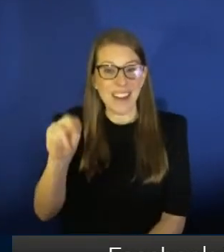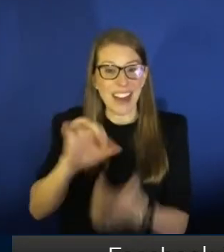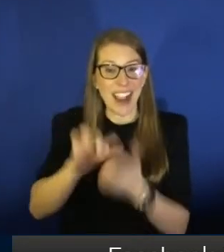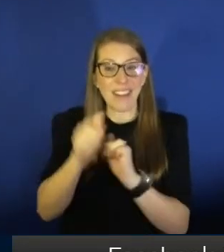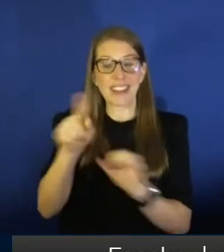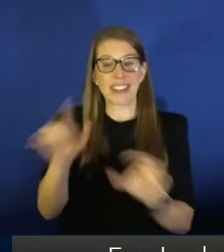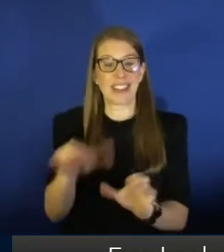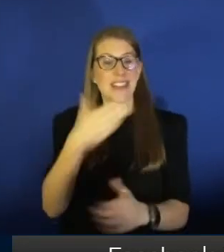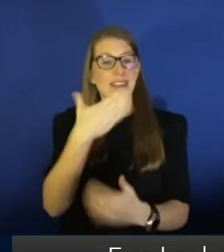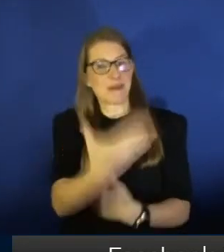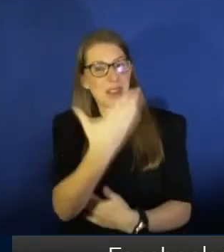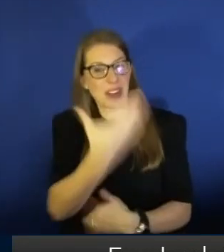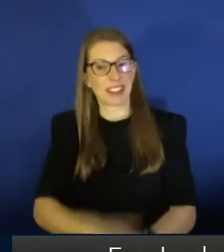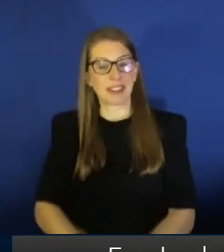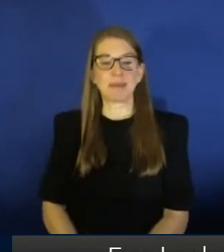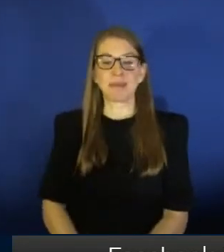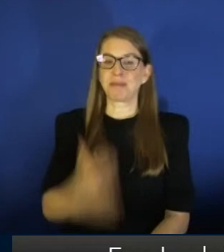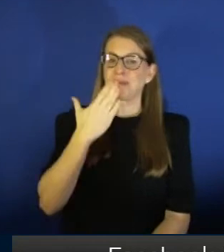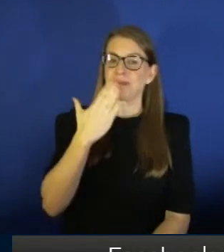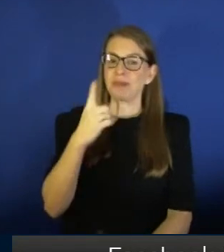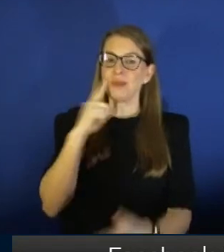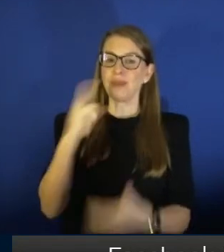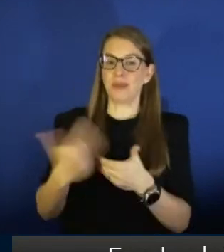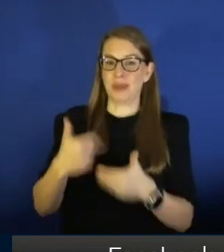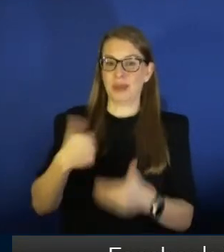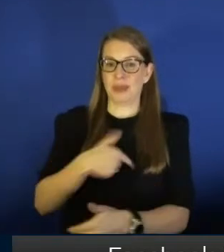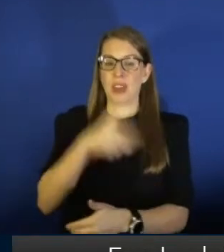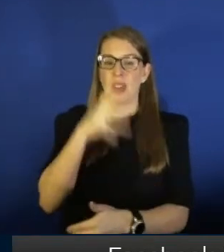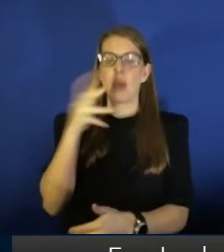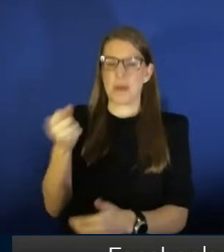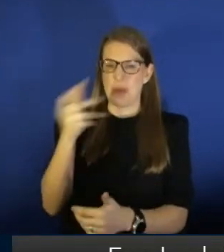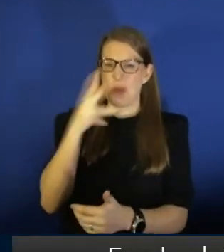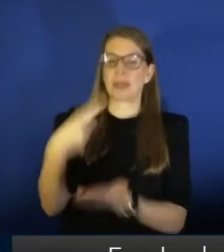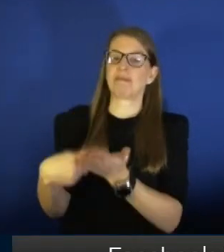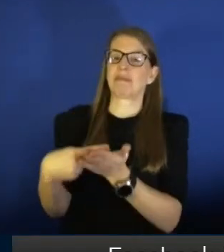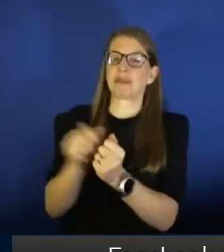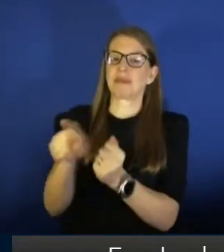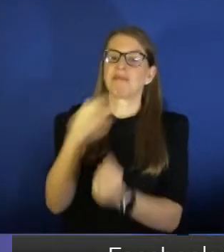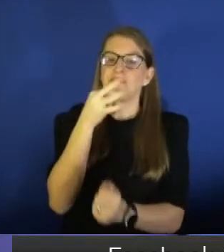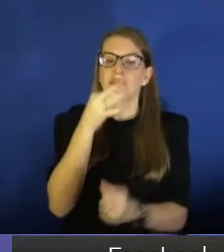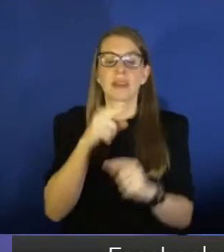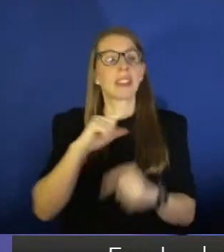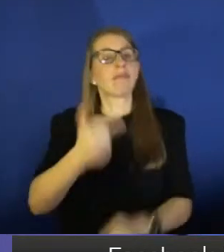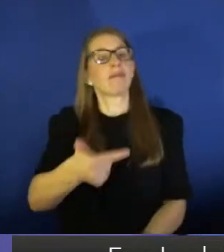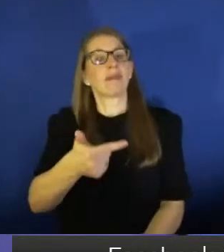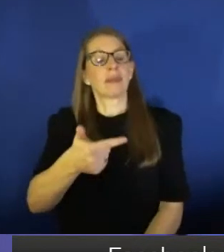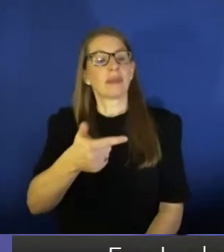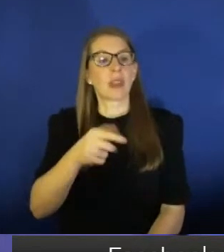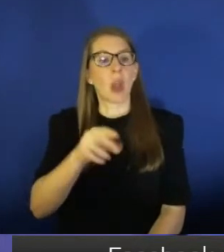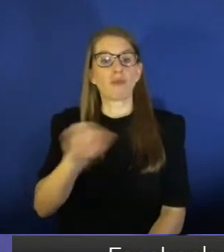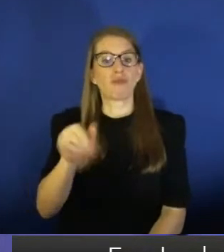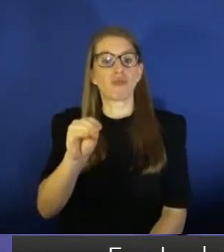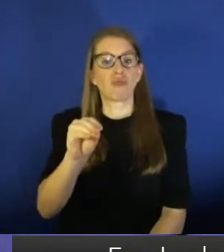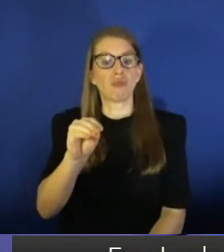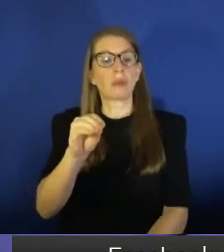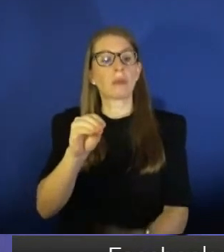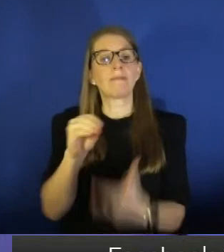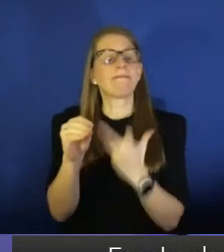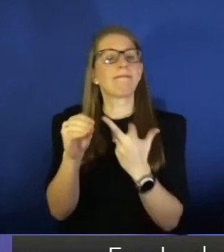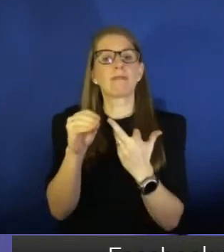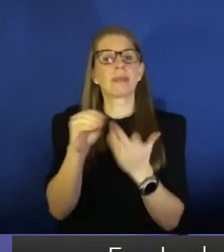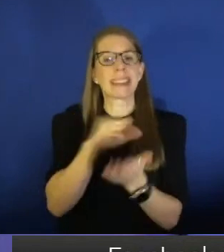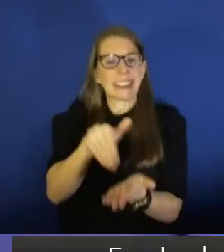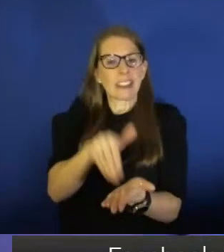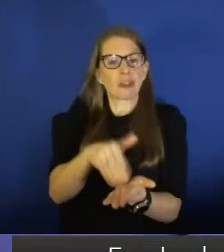you. Great. Thank you so much for joining us. We'll get to you in just a moment. But Dr. Ojo, let's start with you. How did the idea of this center and this need